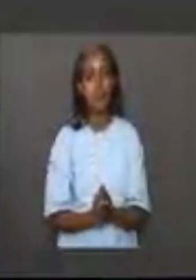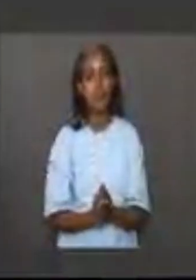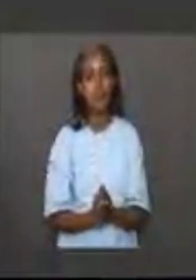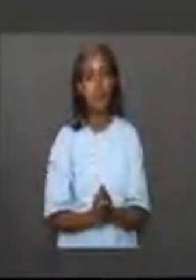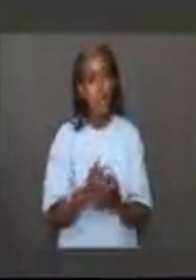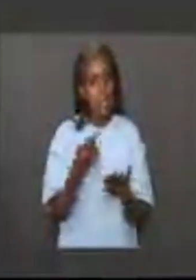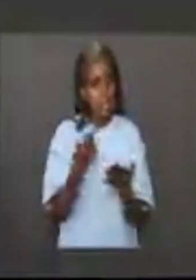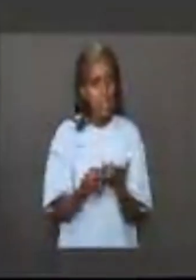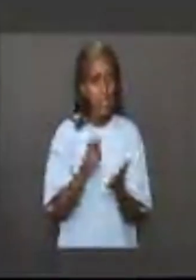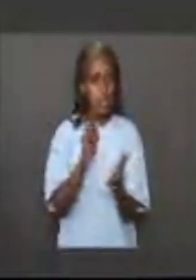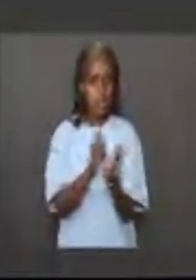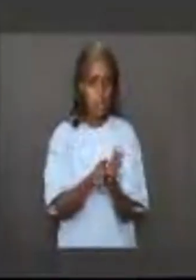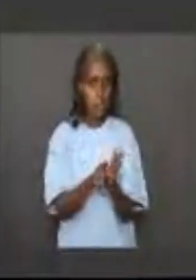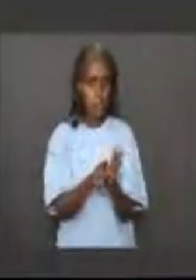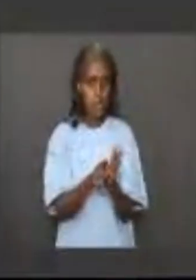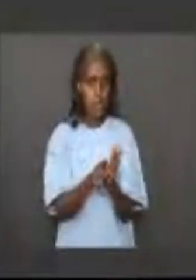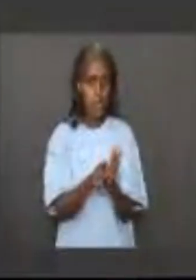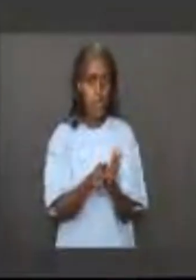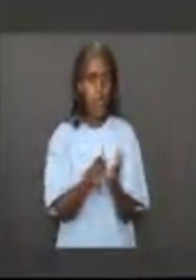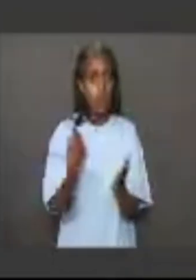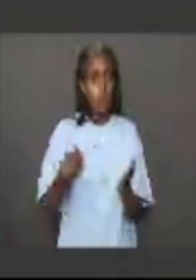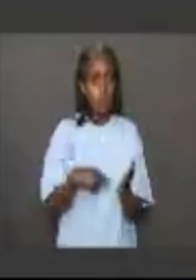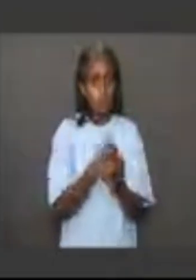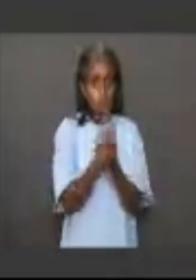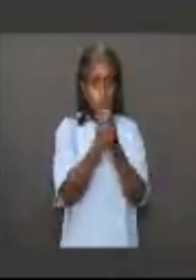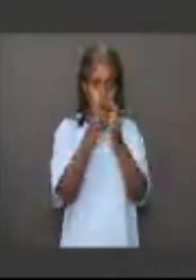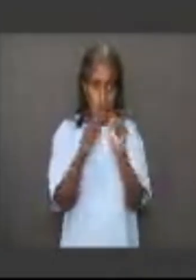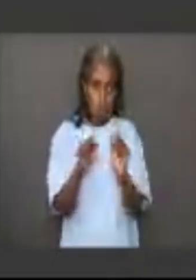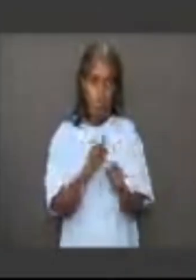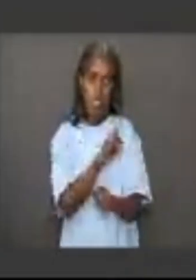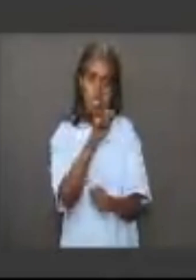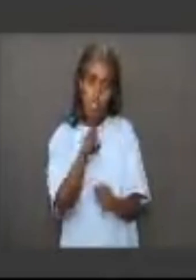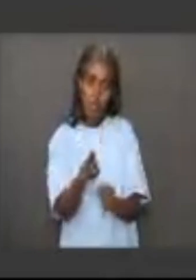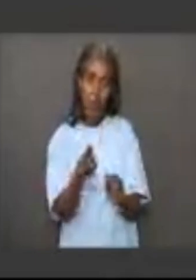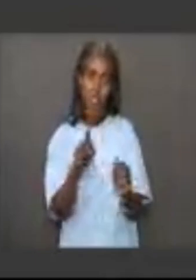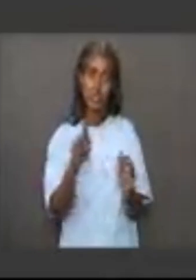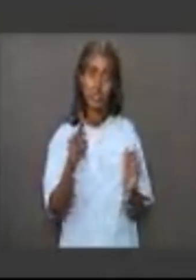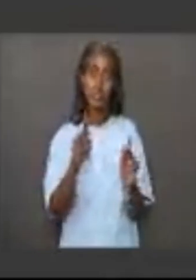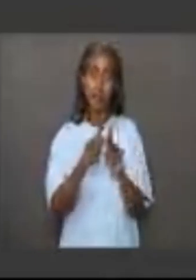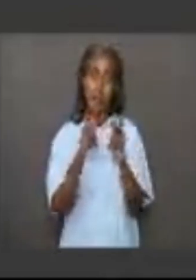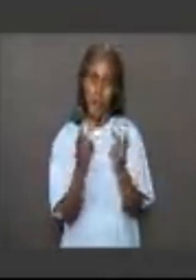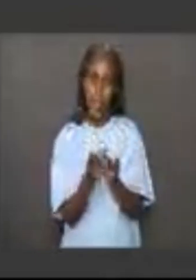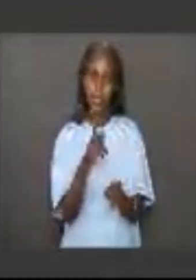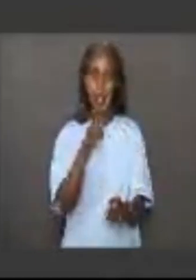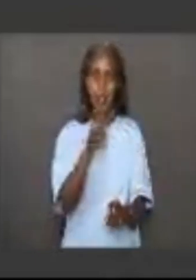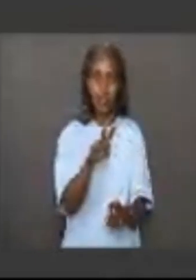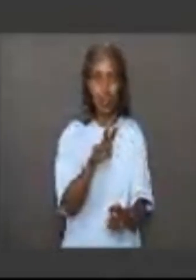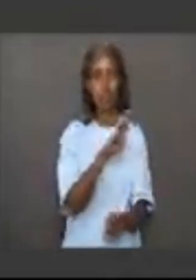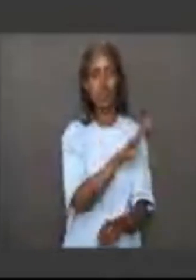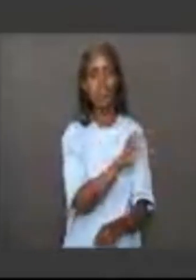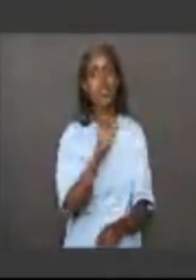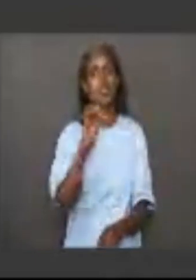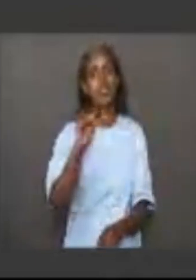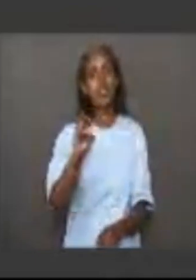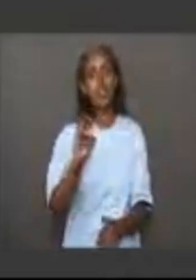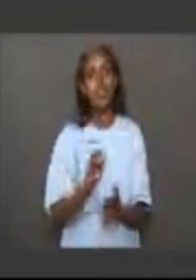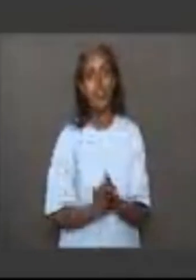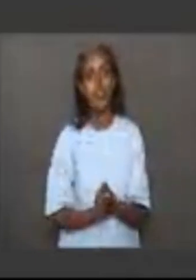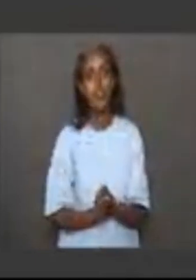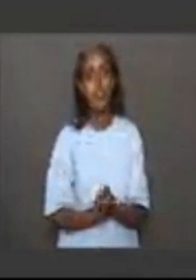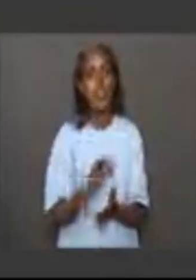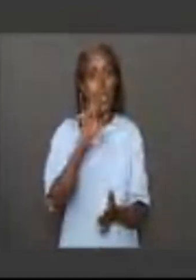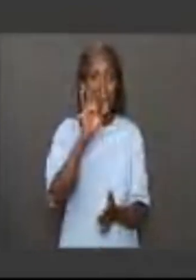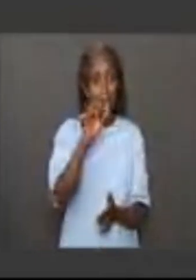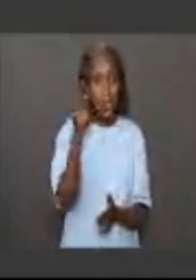In this example, we solved the equation for the pairs 2 and 0,